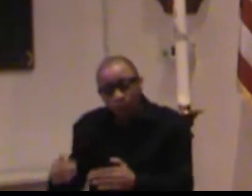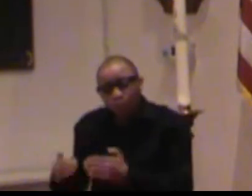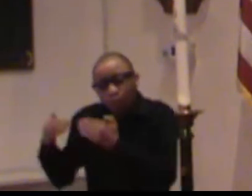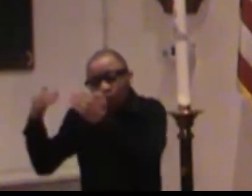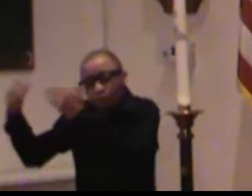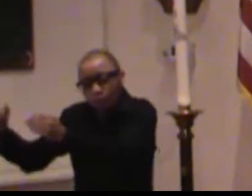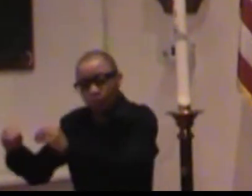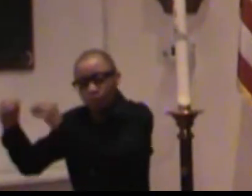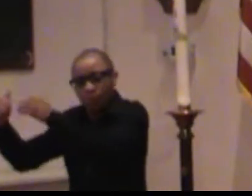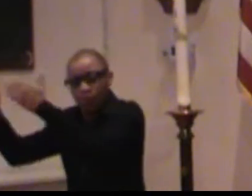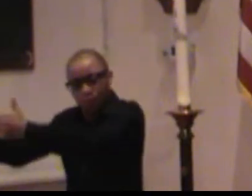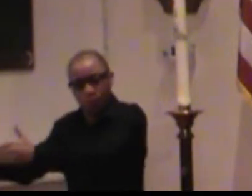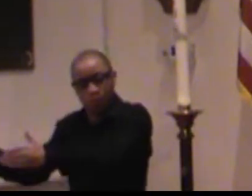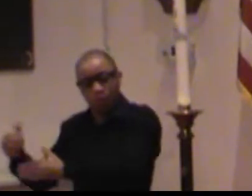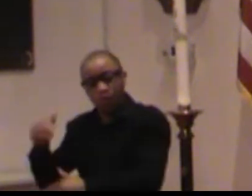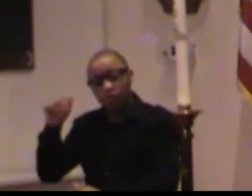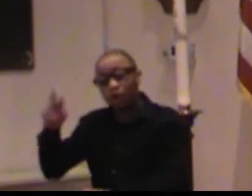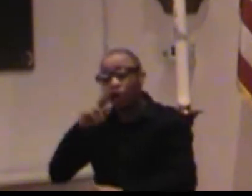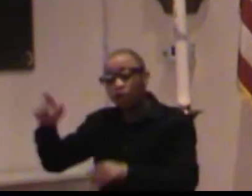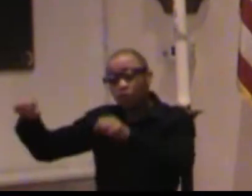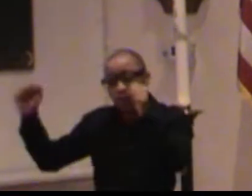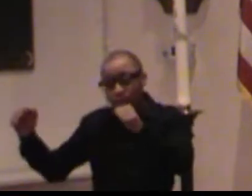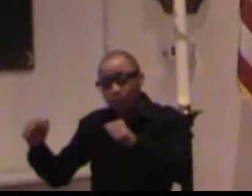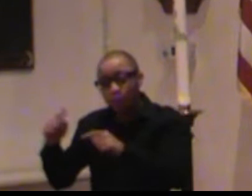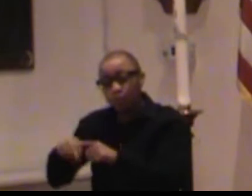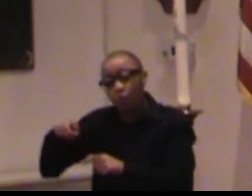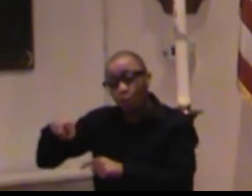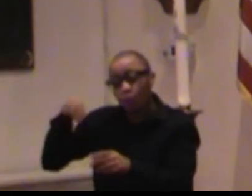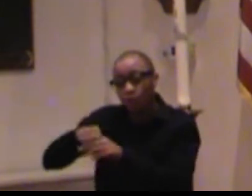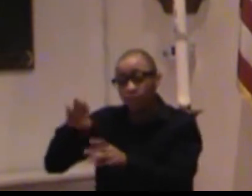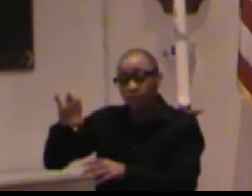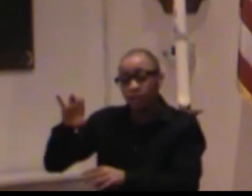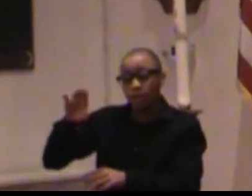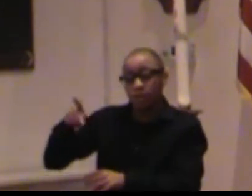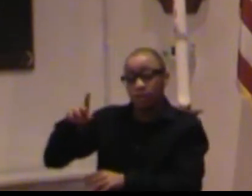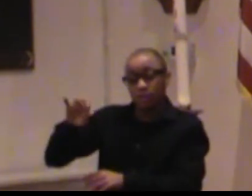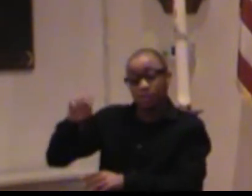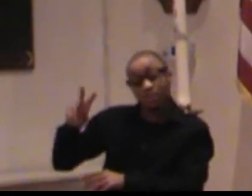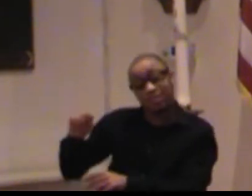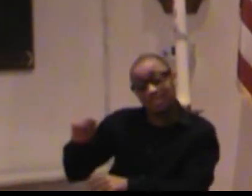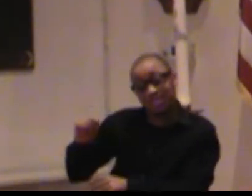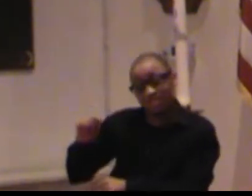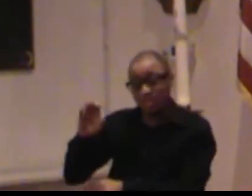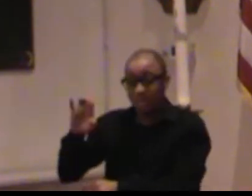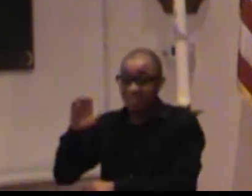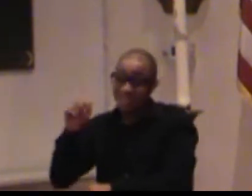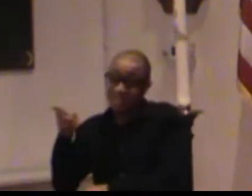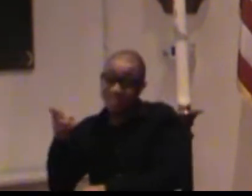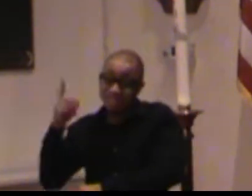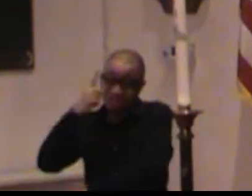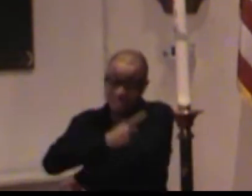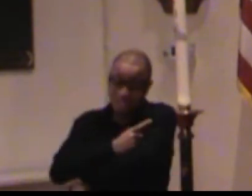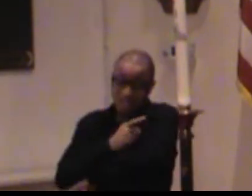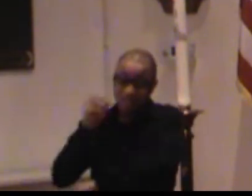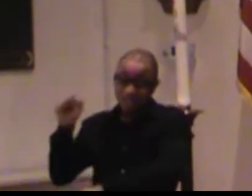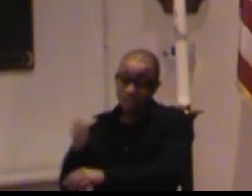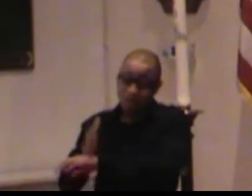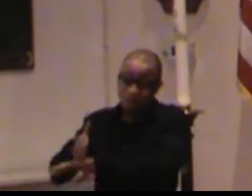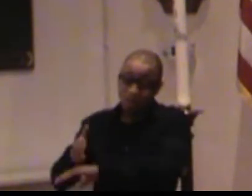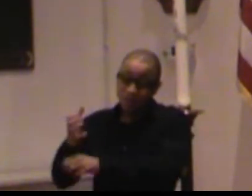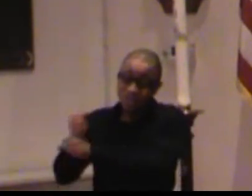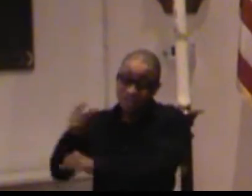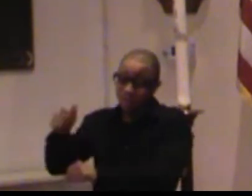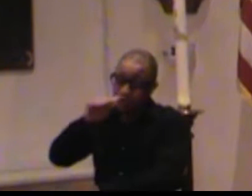Springing forth. If you're able to walk in expectation each day and know that your blessing can overtake you at